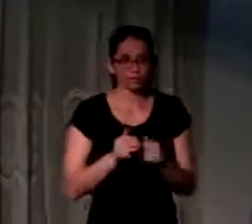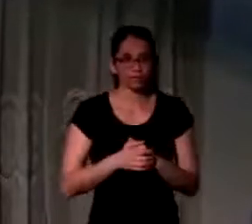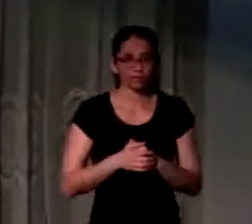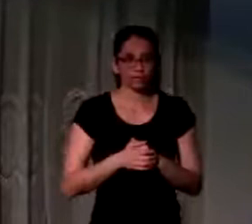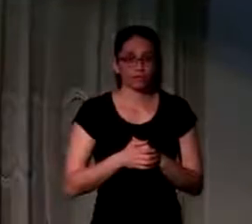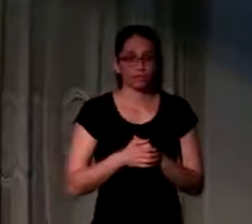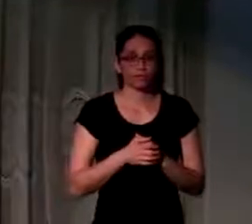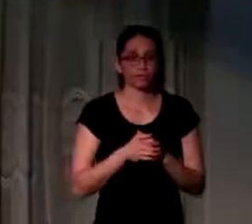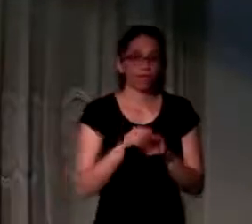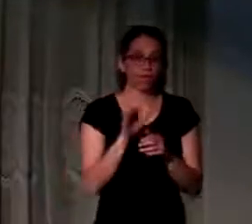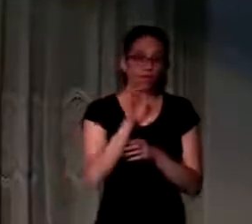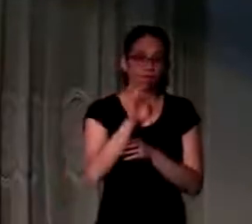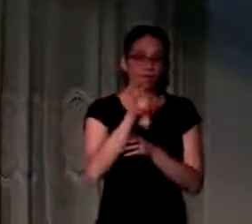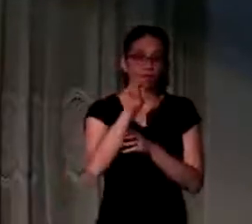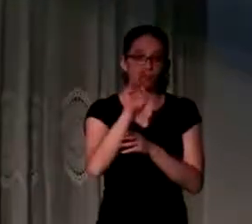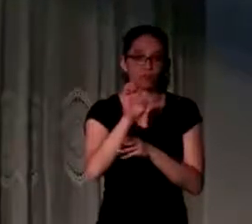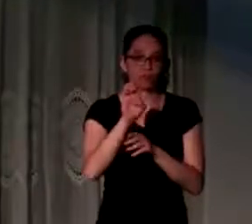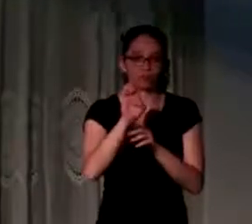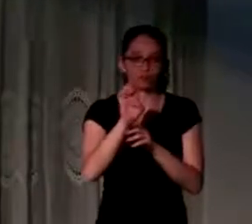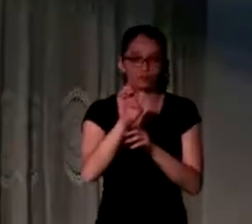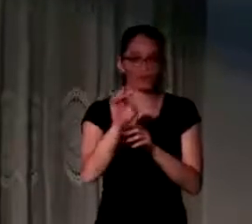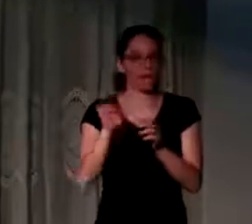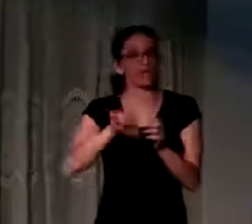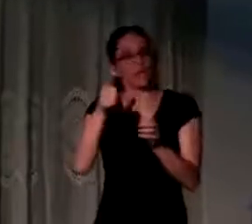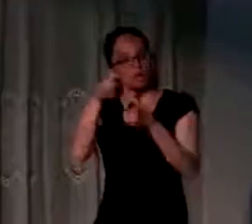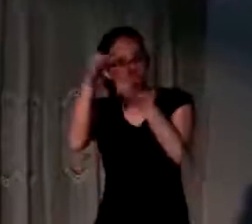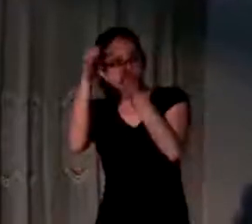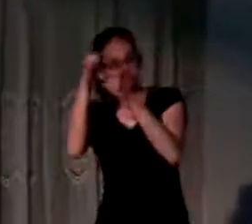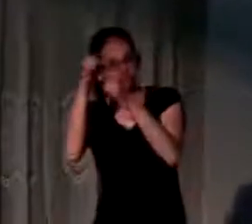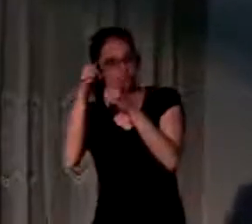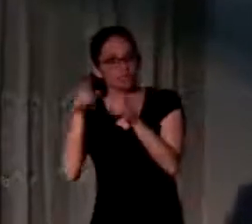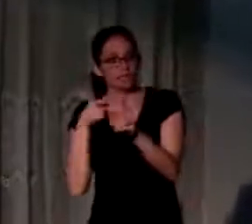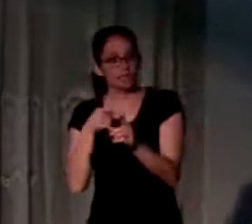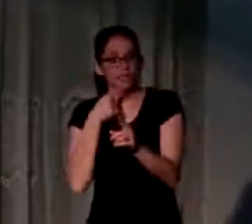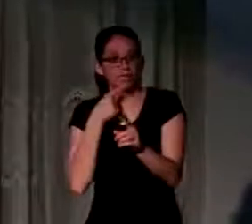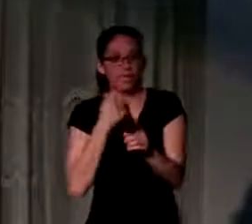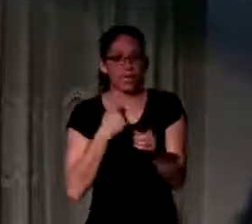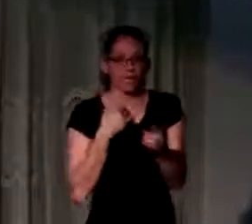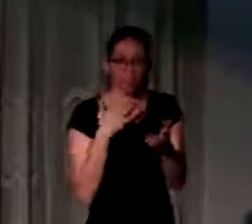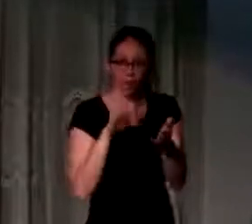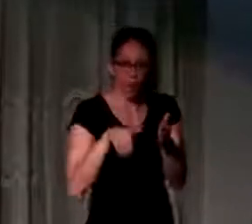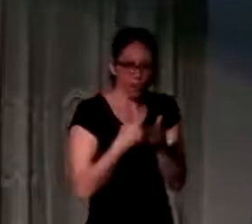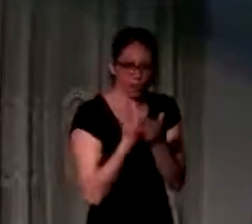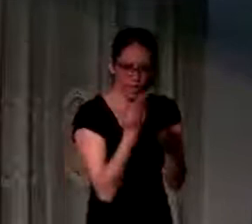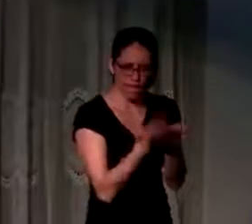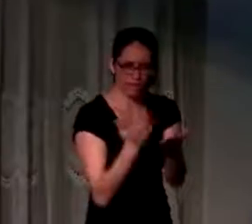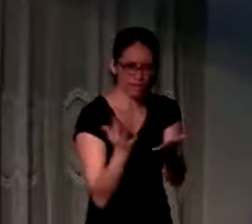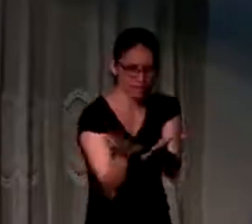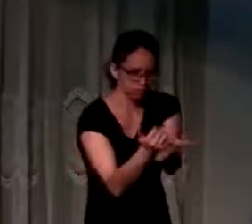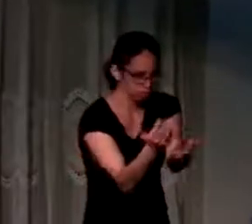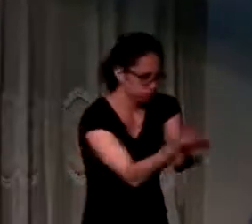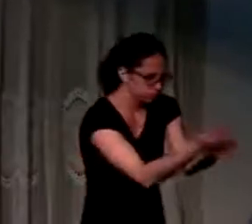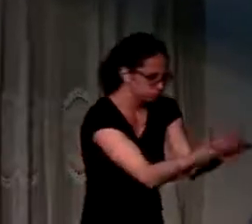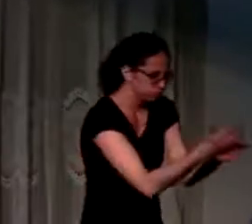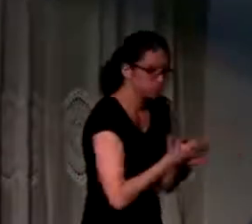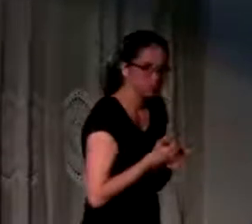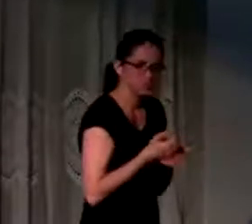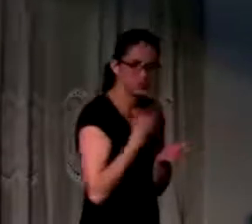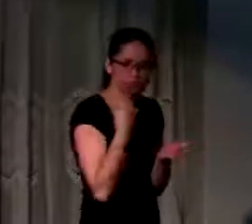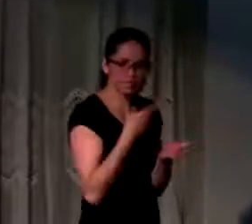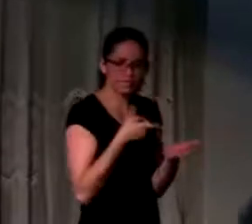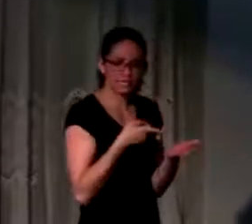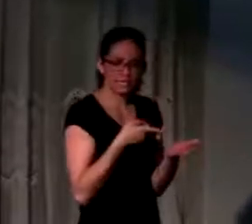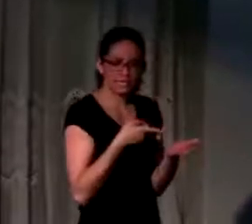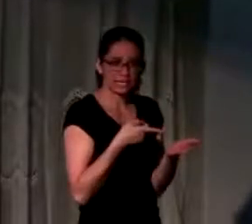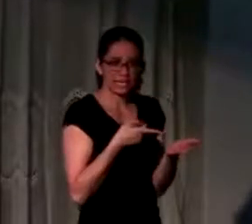Brooke Foss Westcott, an English scholar, said, raking all the evidence together, it is not too much to say, and I say it today,